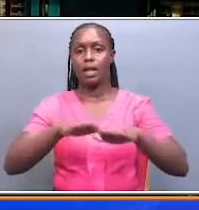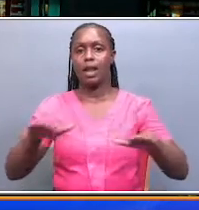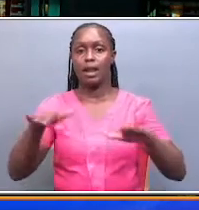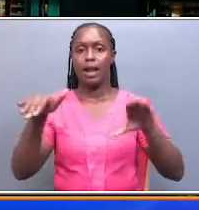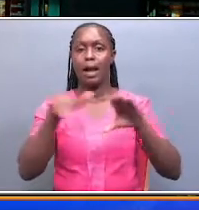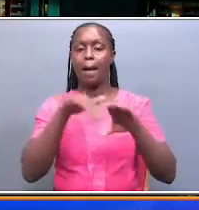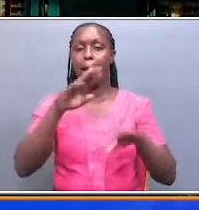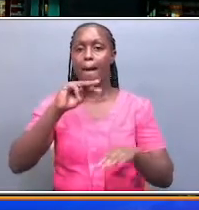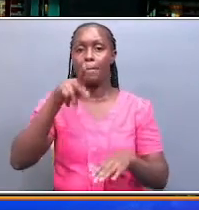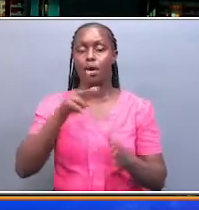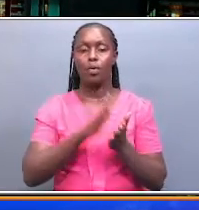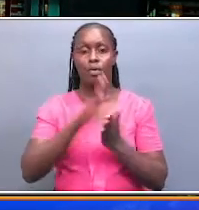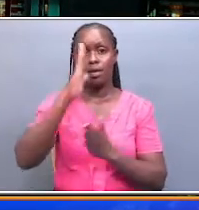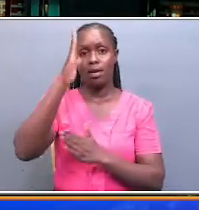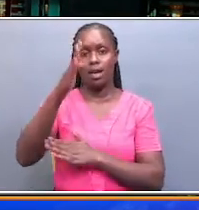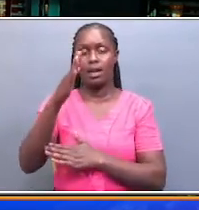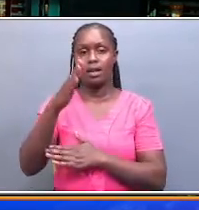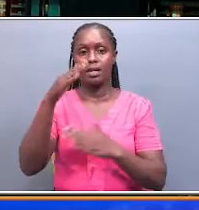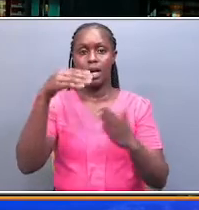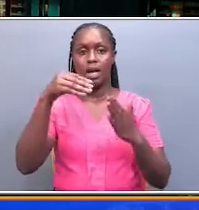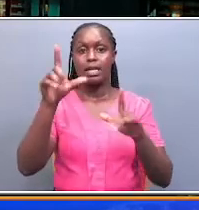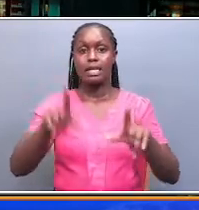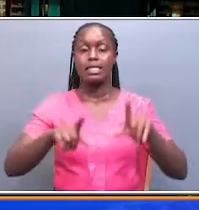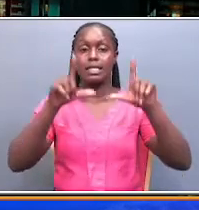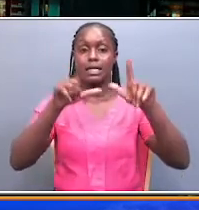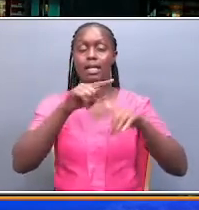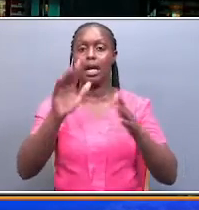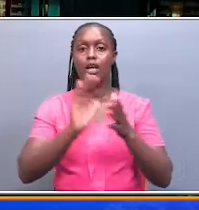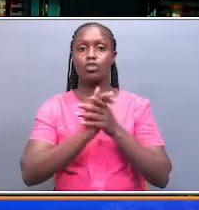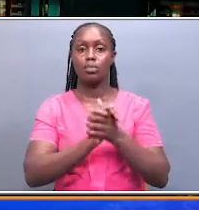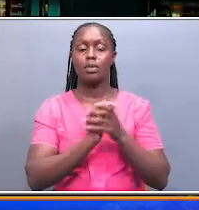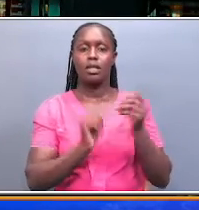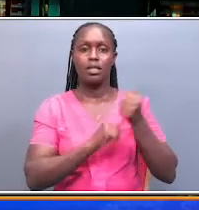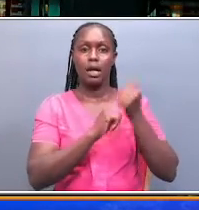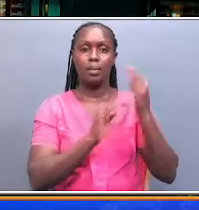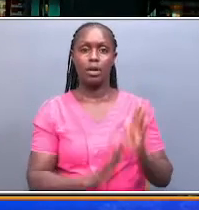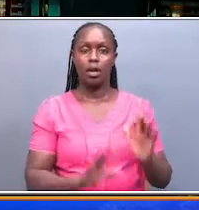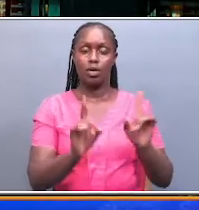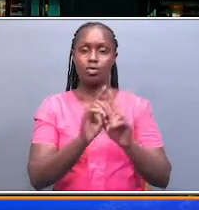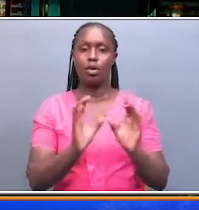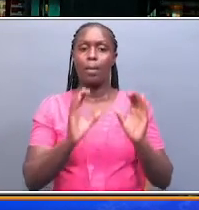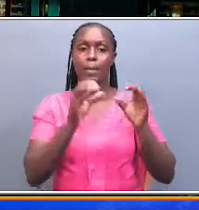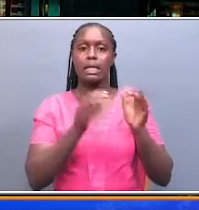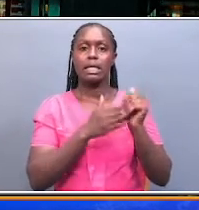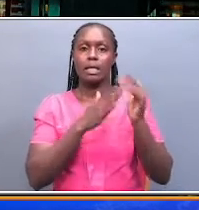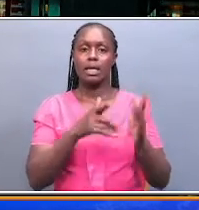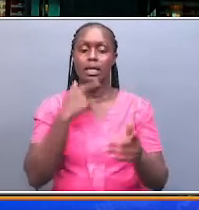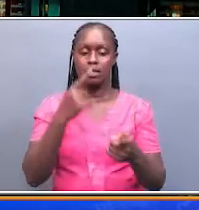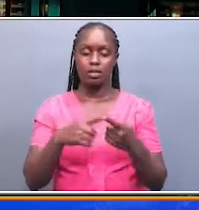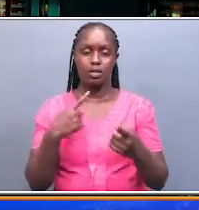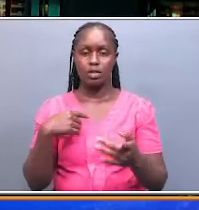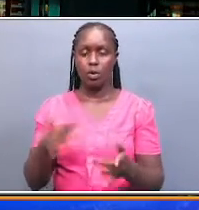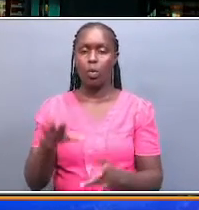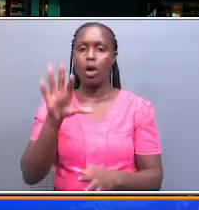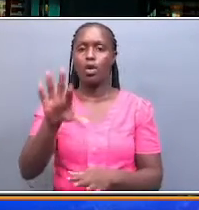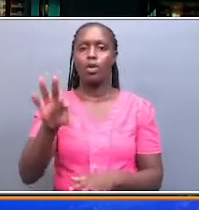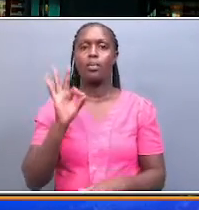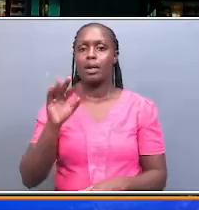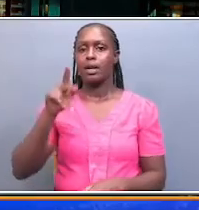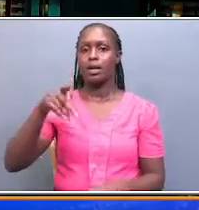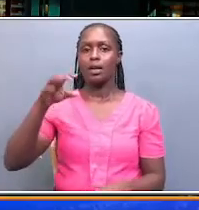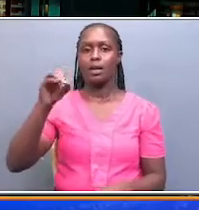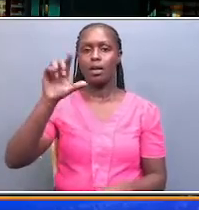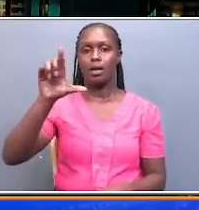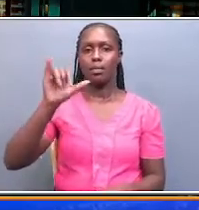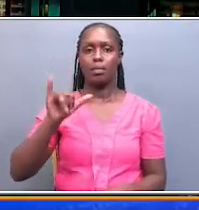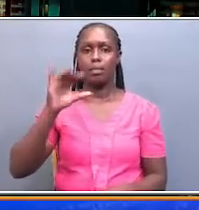with a direct ticket. This as Jubilee Party supporters condemned party leaders for allegedly nominating Polycarp Igathe to fly the party's